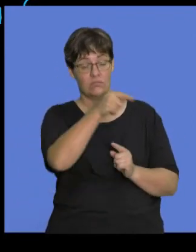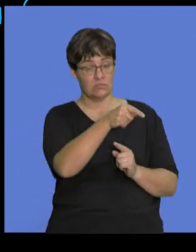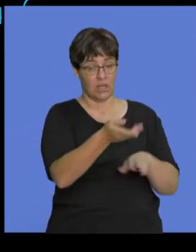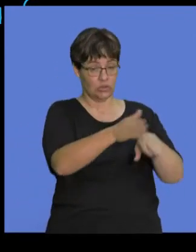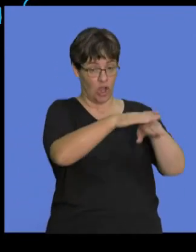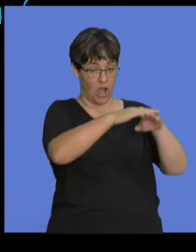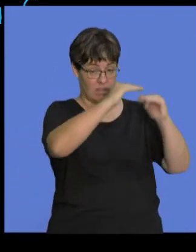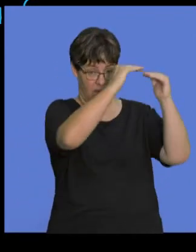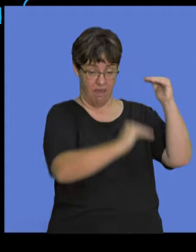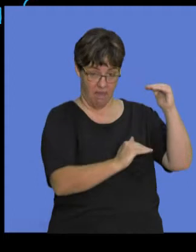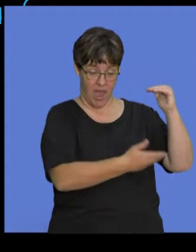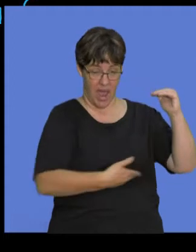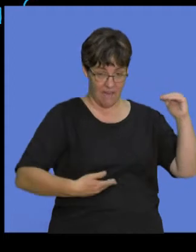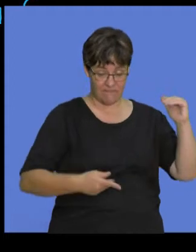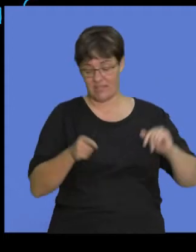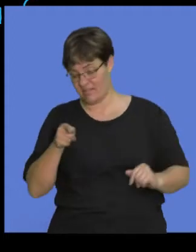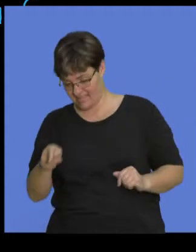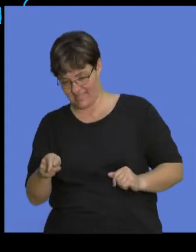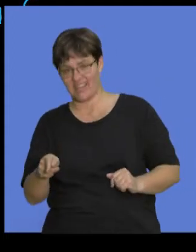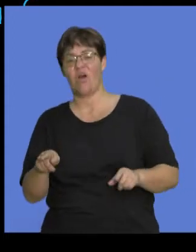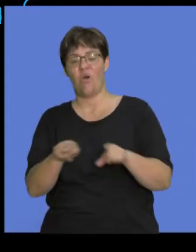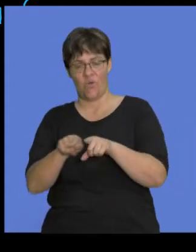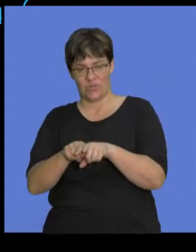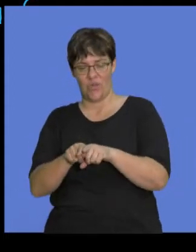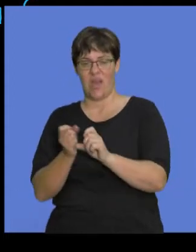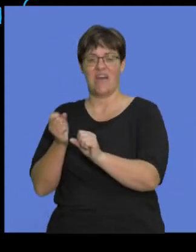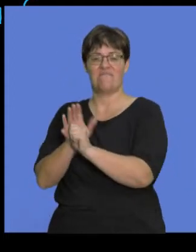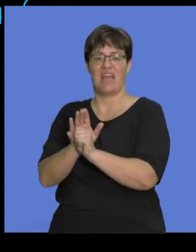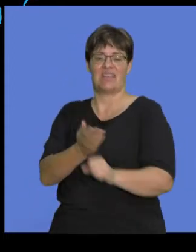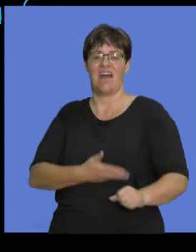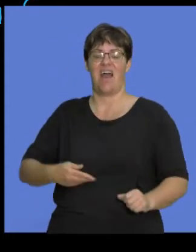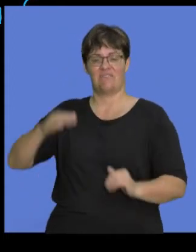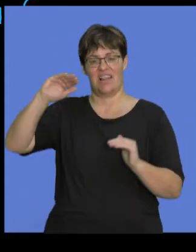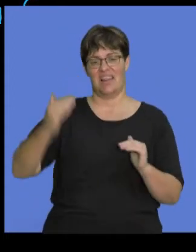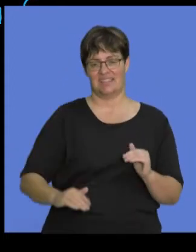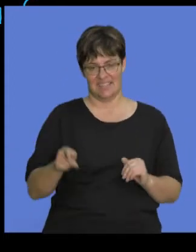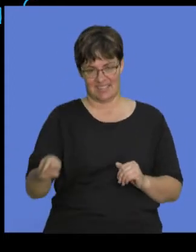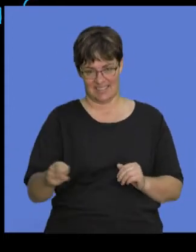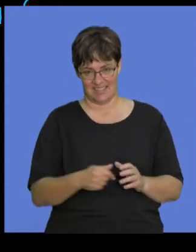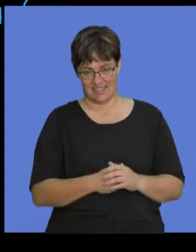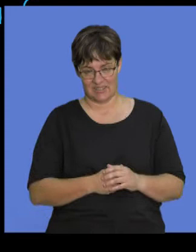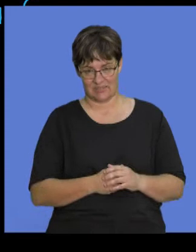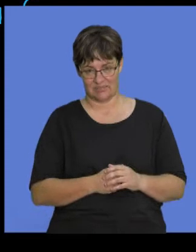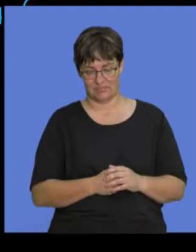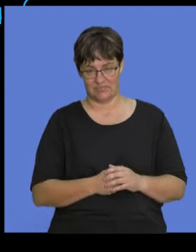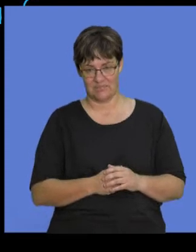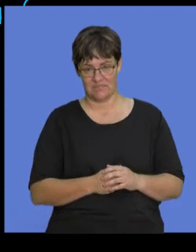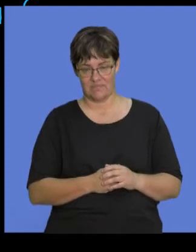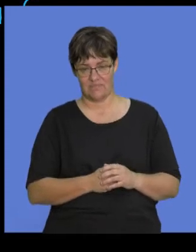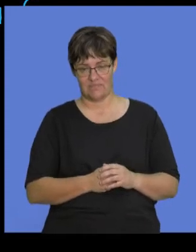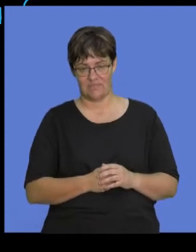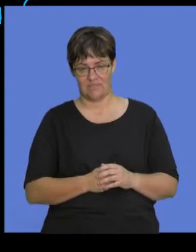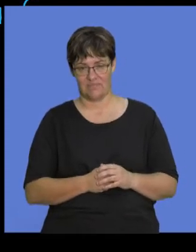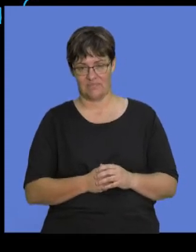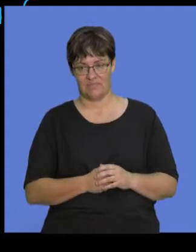the magnitude of the charge that creates the field correspondingly or consequently would affect the magnitude of E